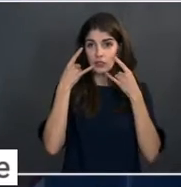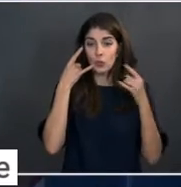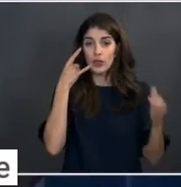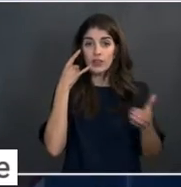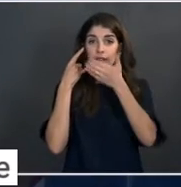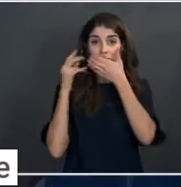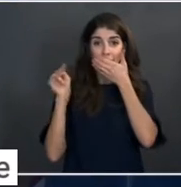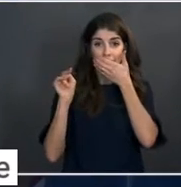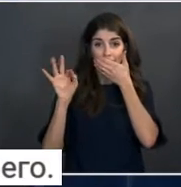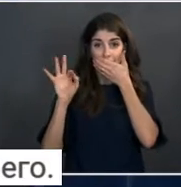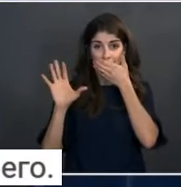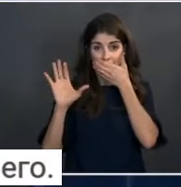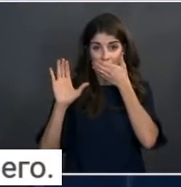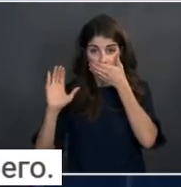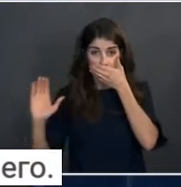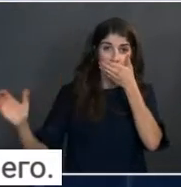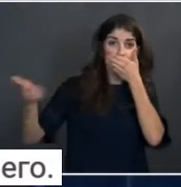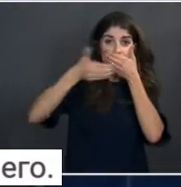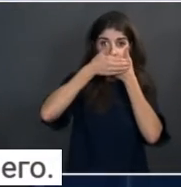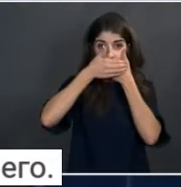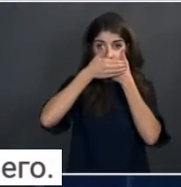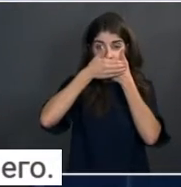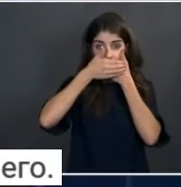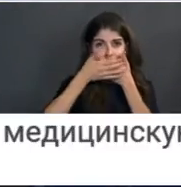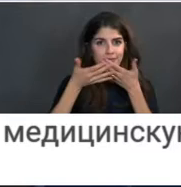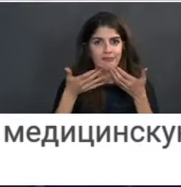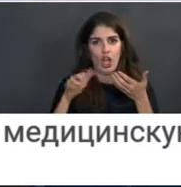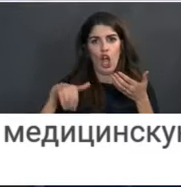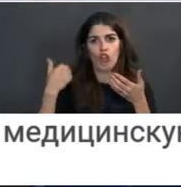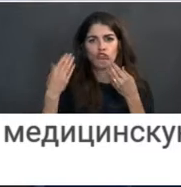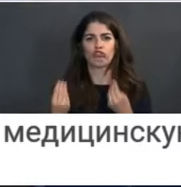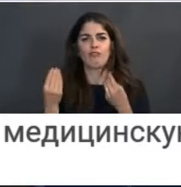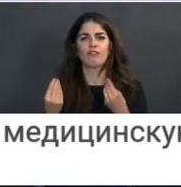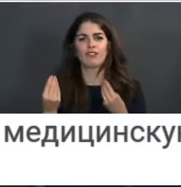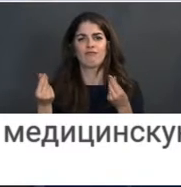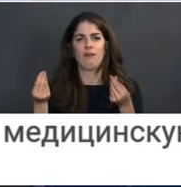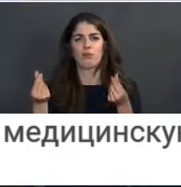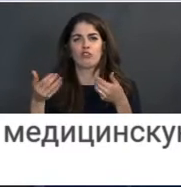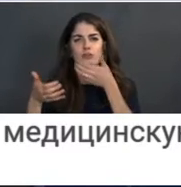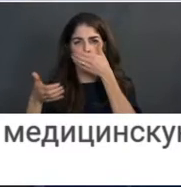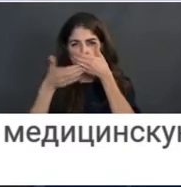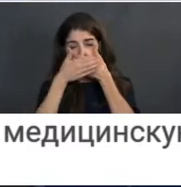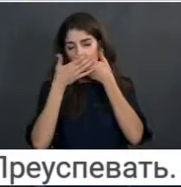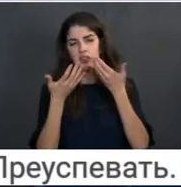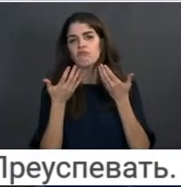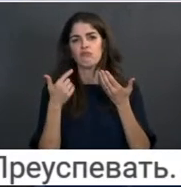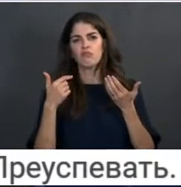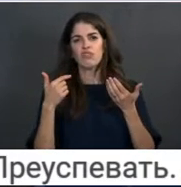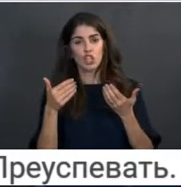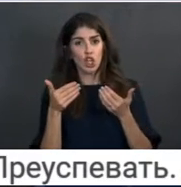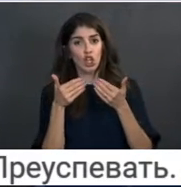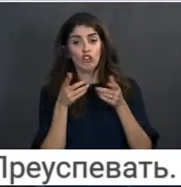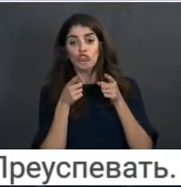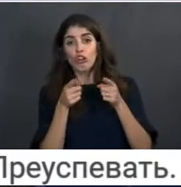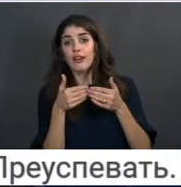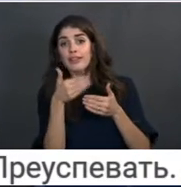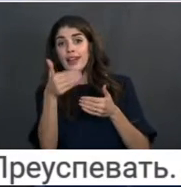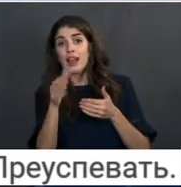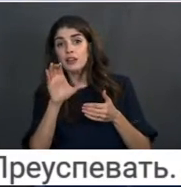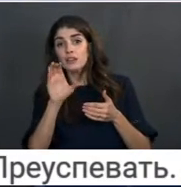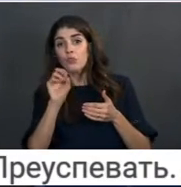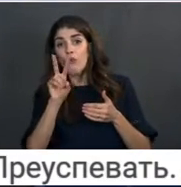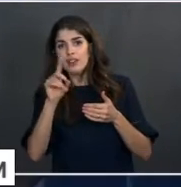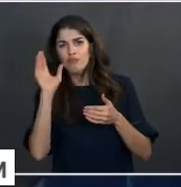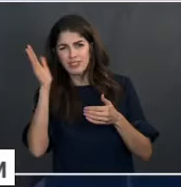one on. It's a little bit more comfortable to have this one on top of it. But I would encourage you to ask the health and medical team during the call that's coming up. Go